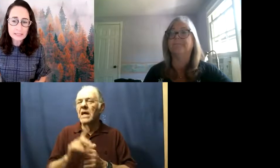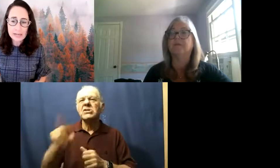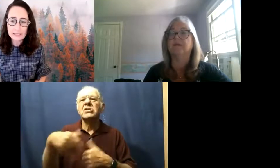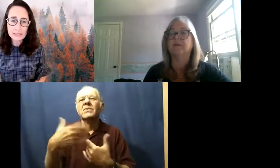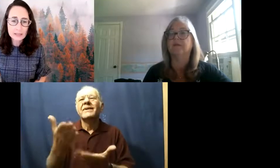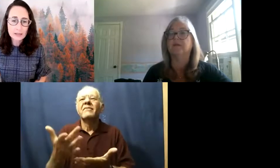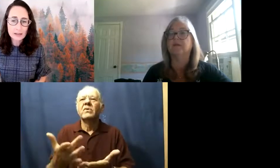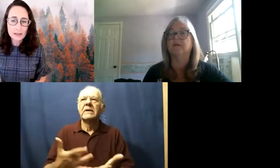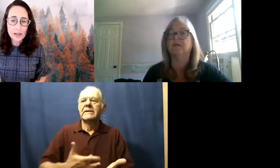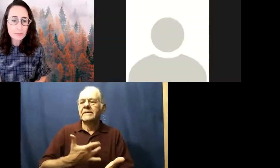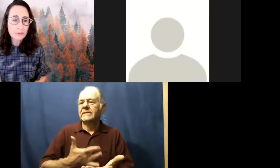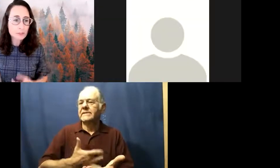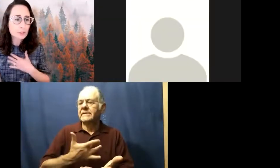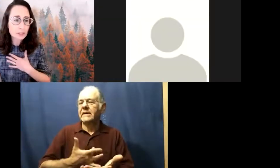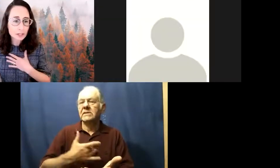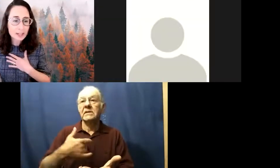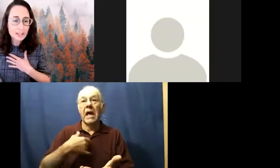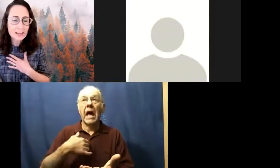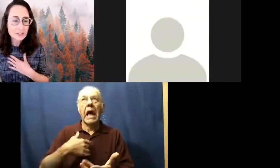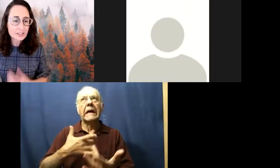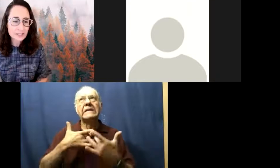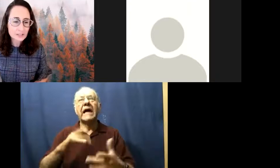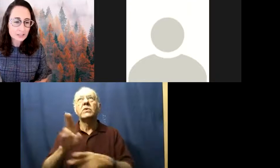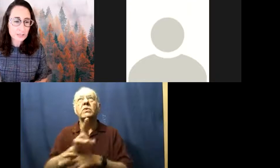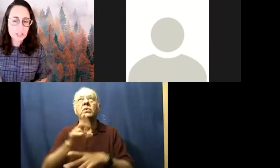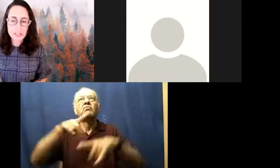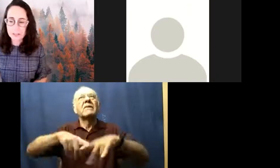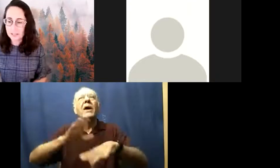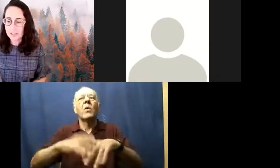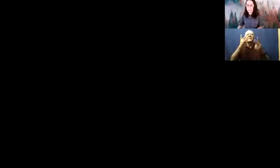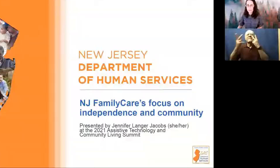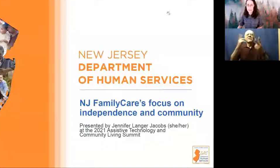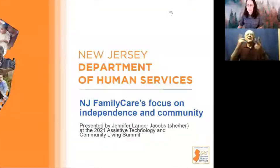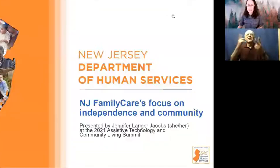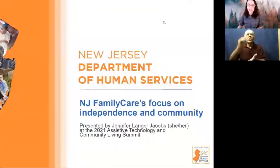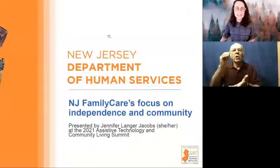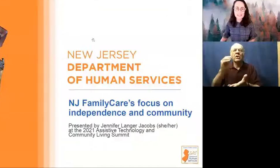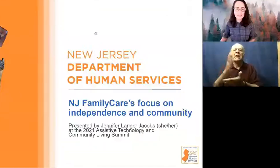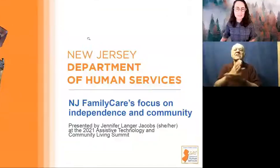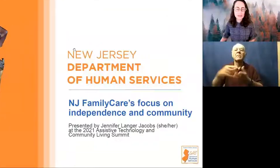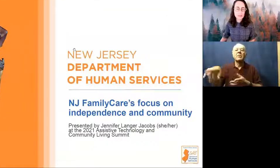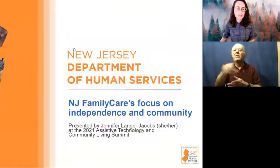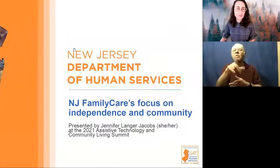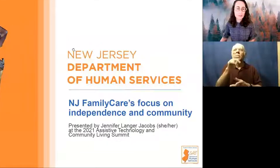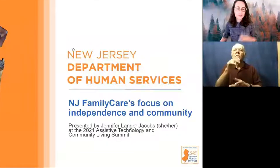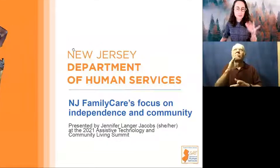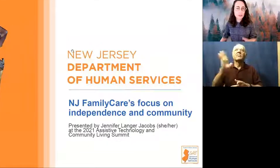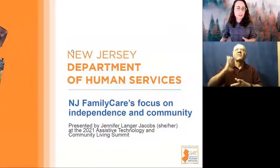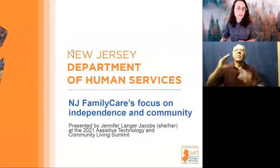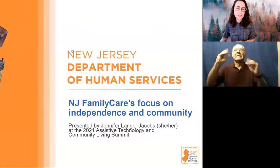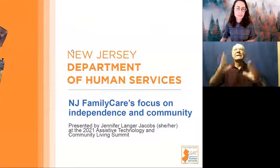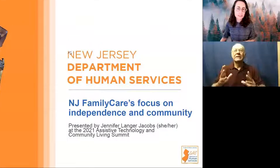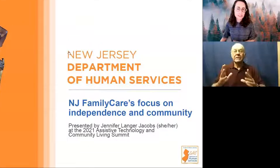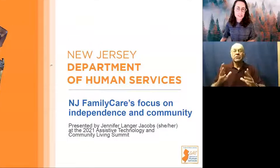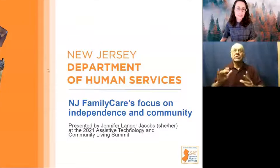you a sense. I'm a visual learner. I understand there's some educators in this group, and if you're a visual